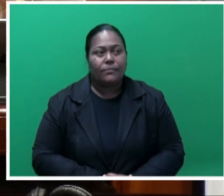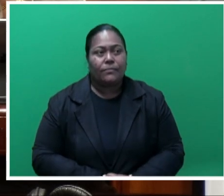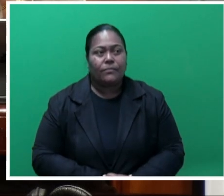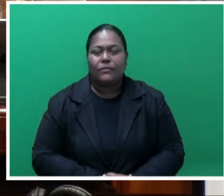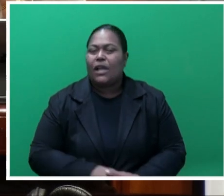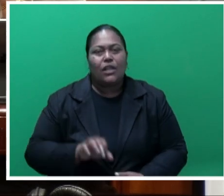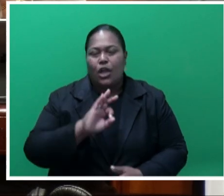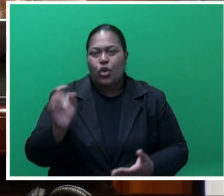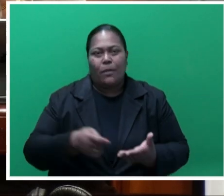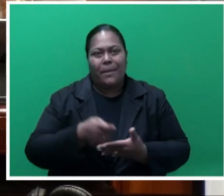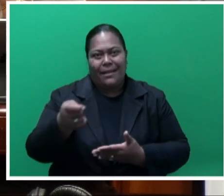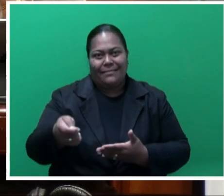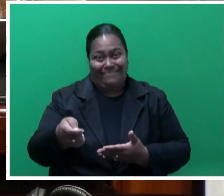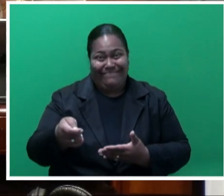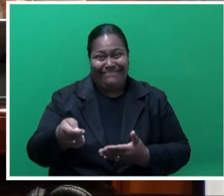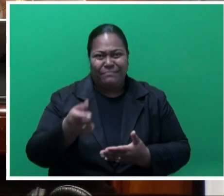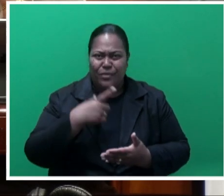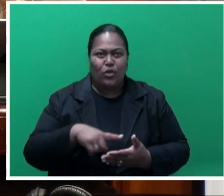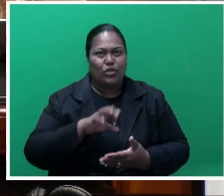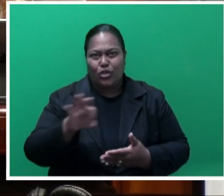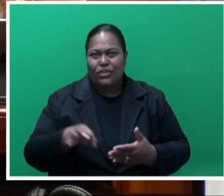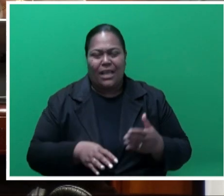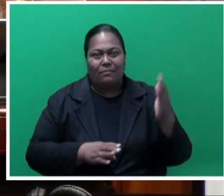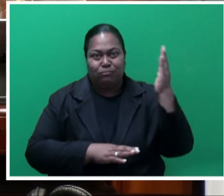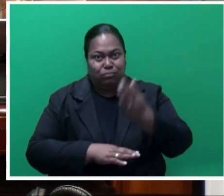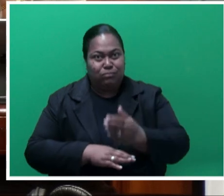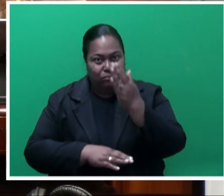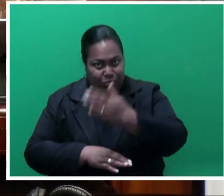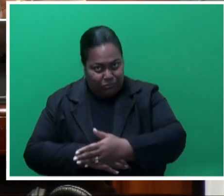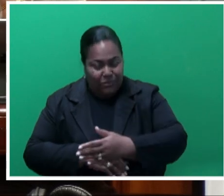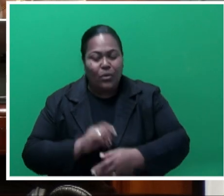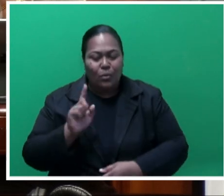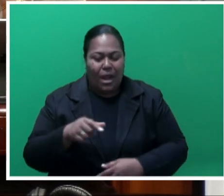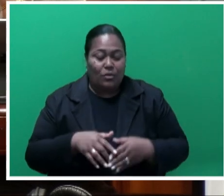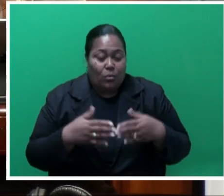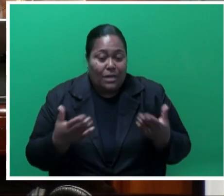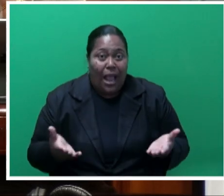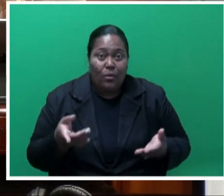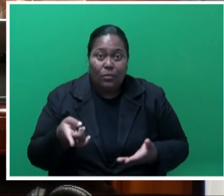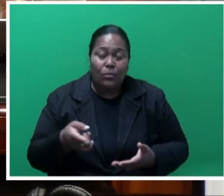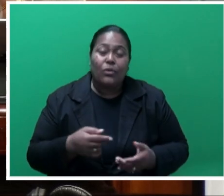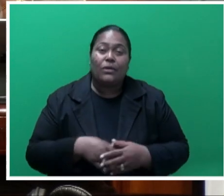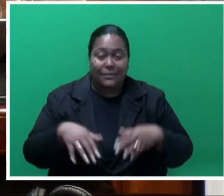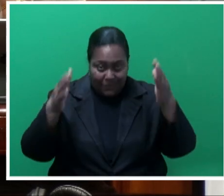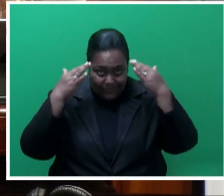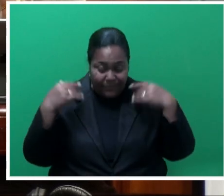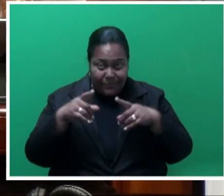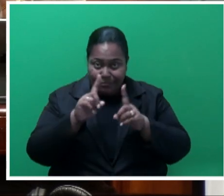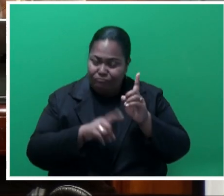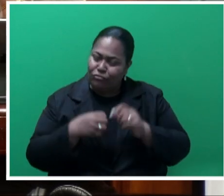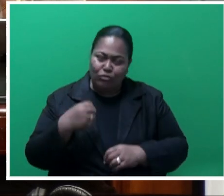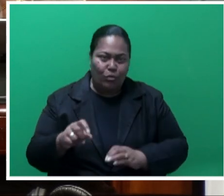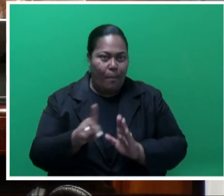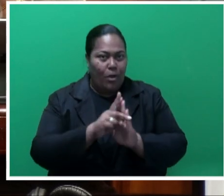compensatable. At the moment, Madam Deputy Speaker, as I had mentioned before, there are no policies